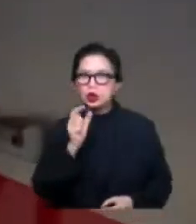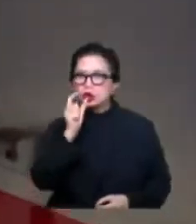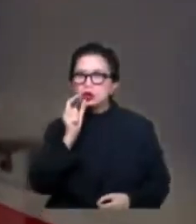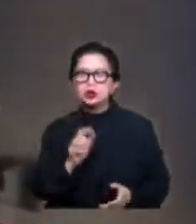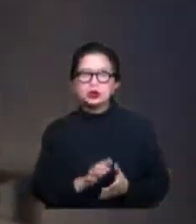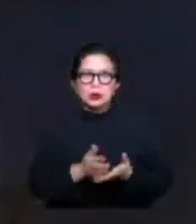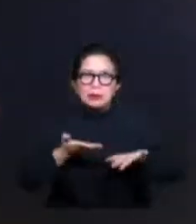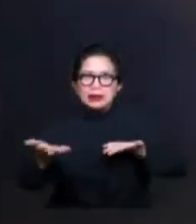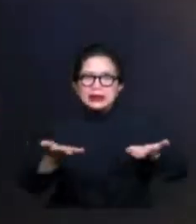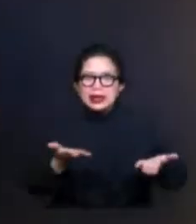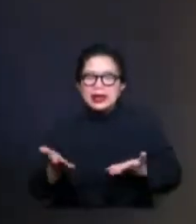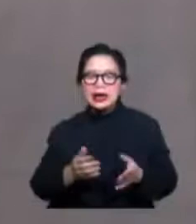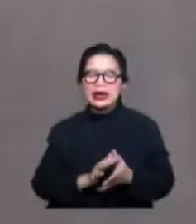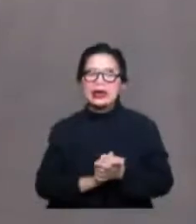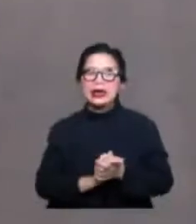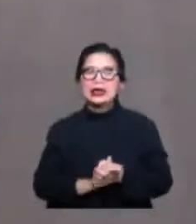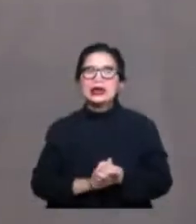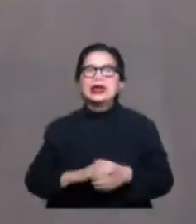efforts against disease.